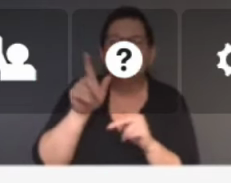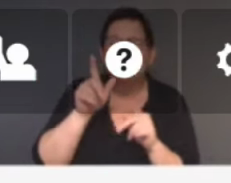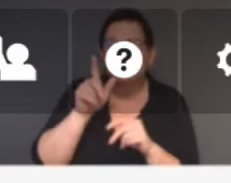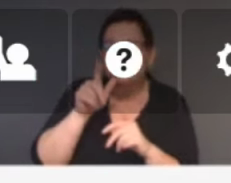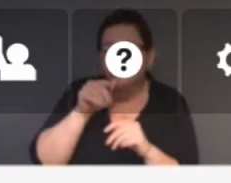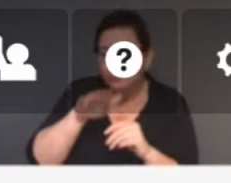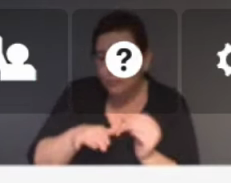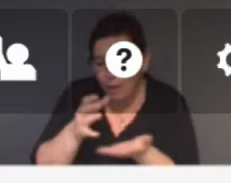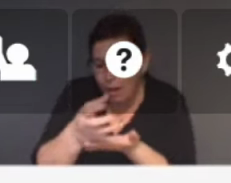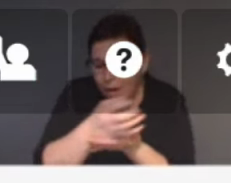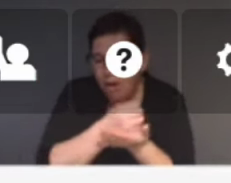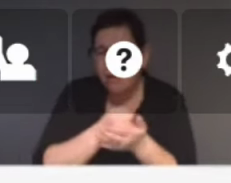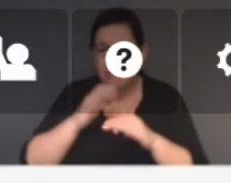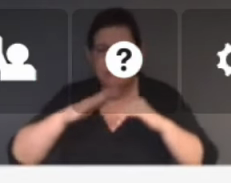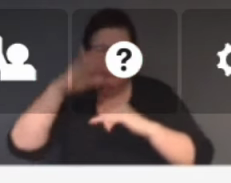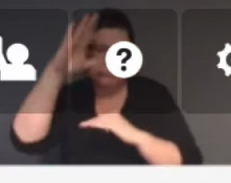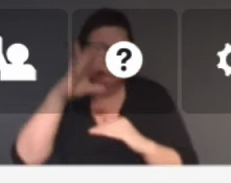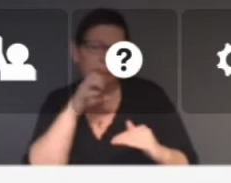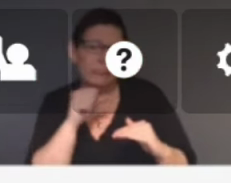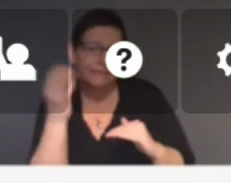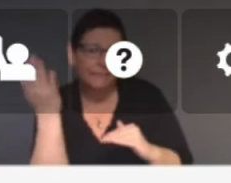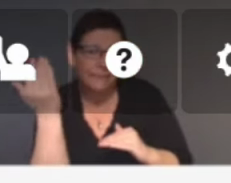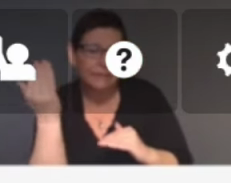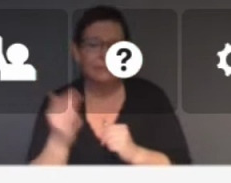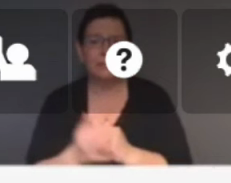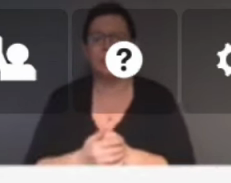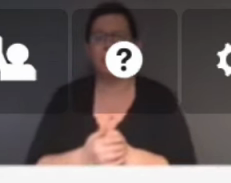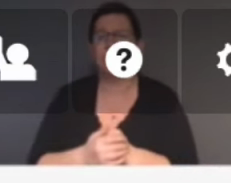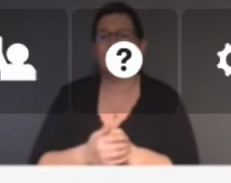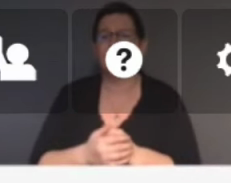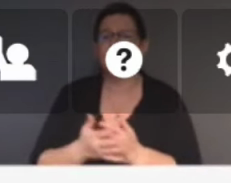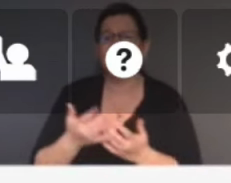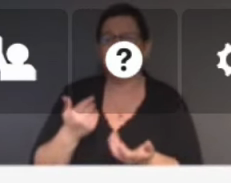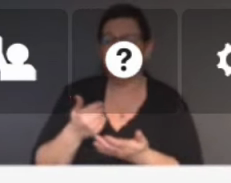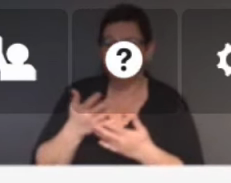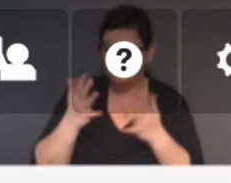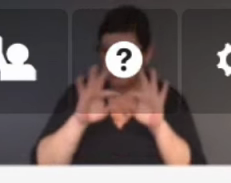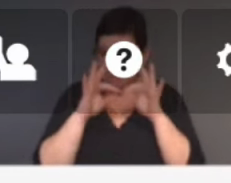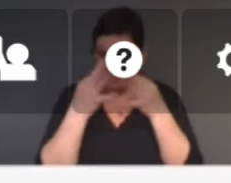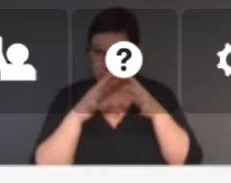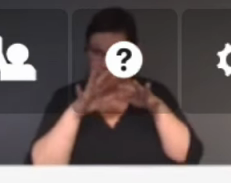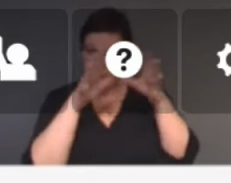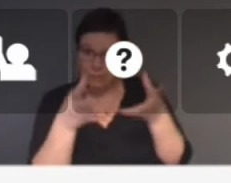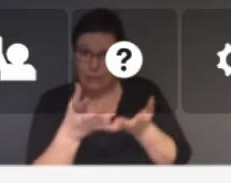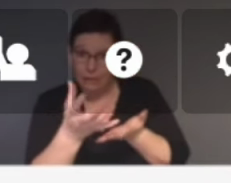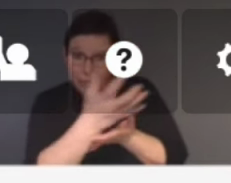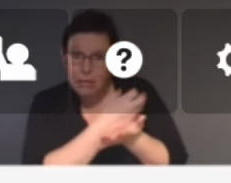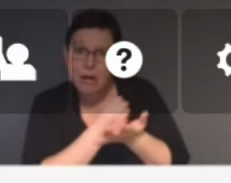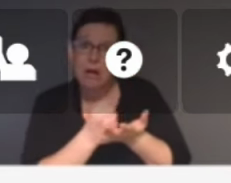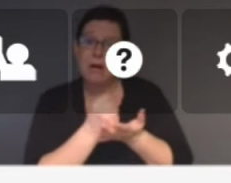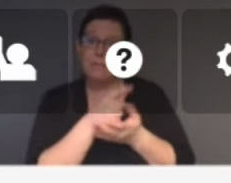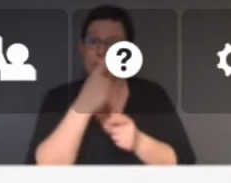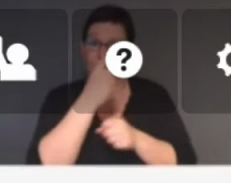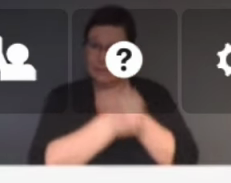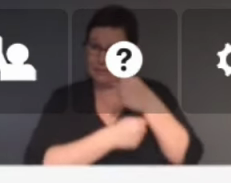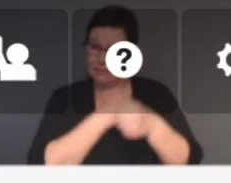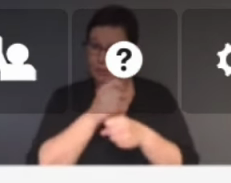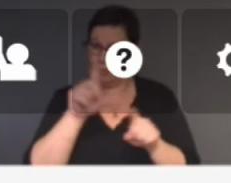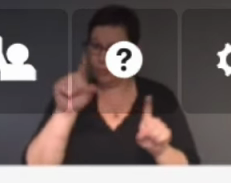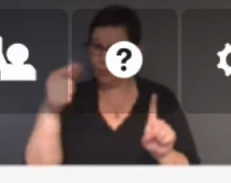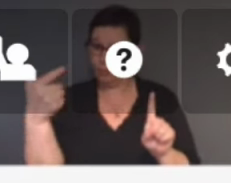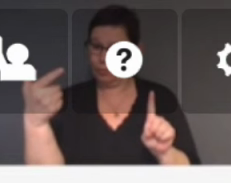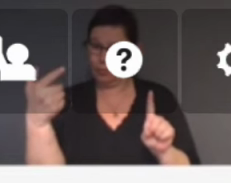income for 2021, is $35,000 or less for families, $20,000 or